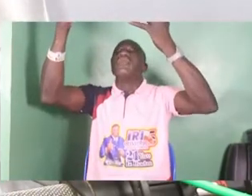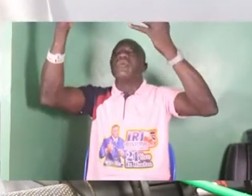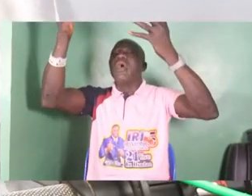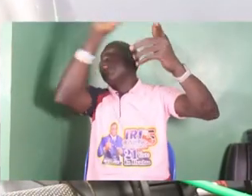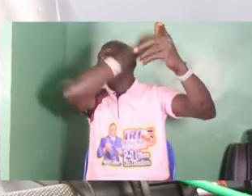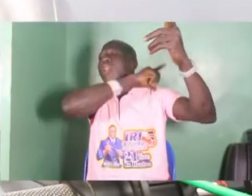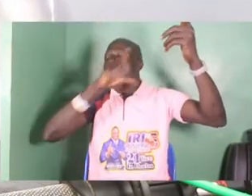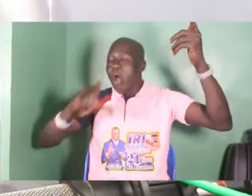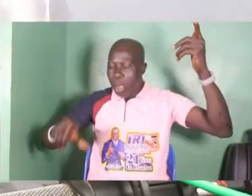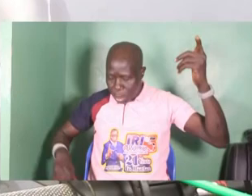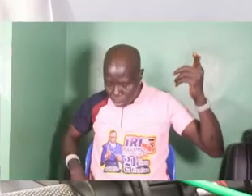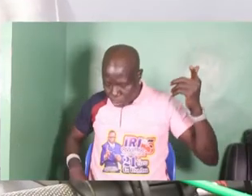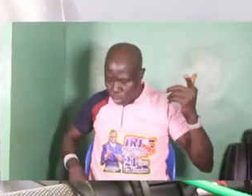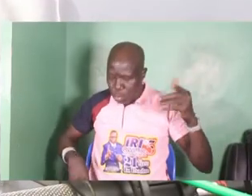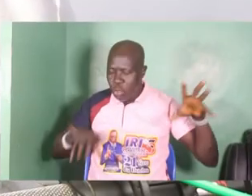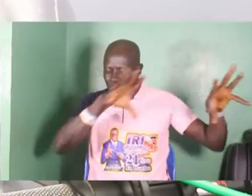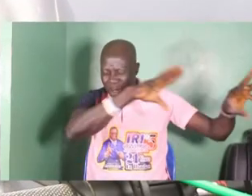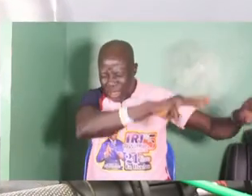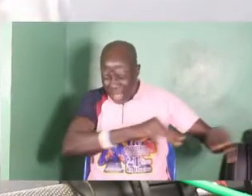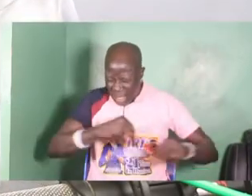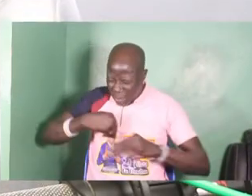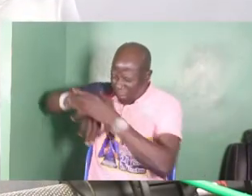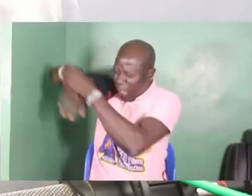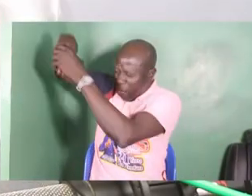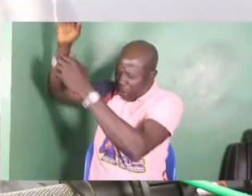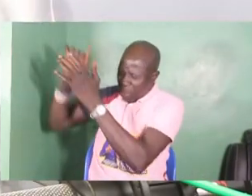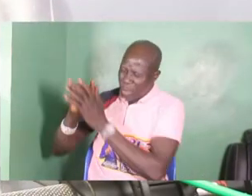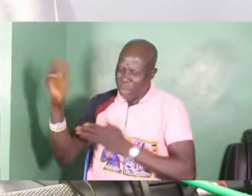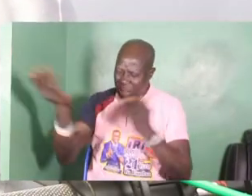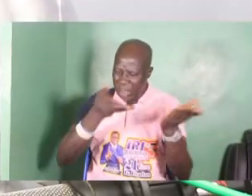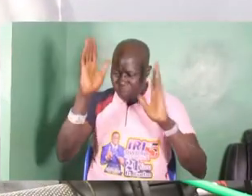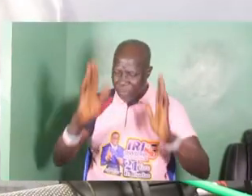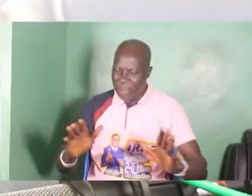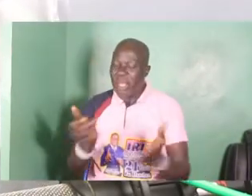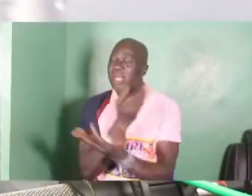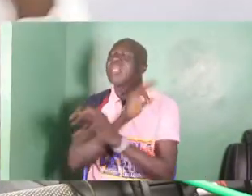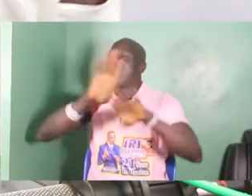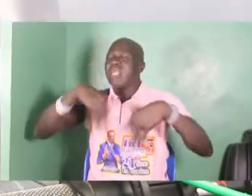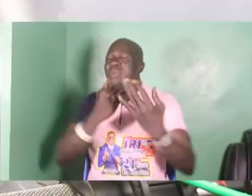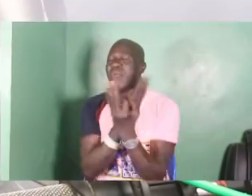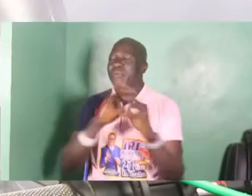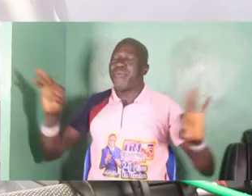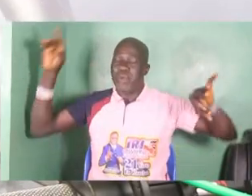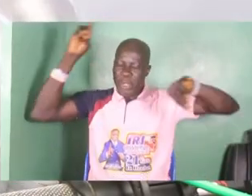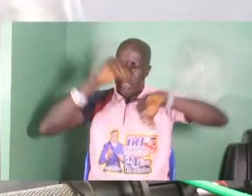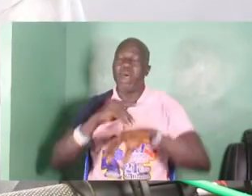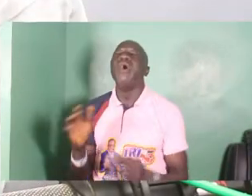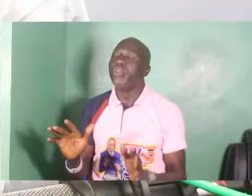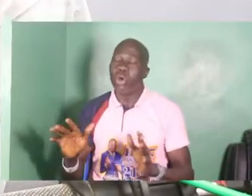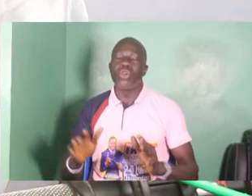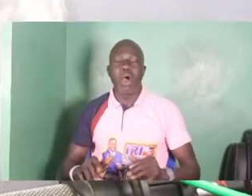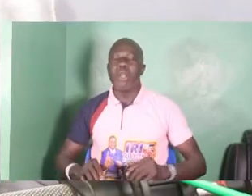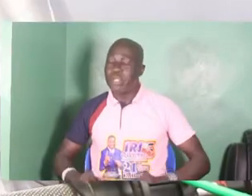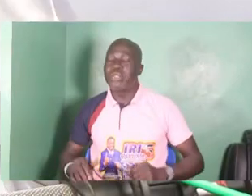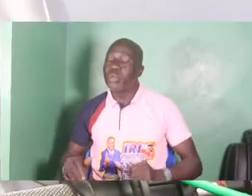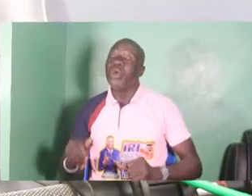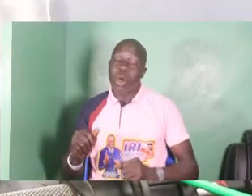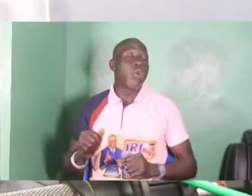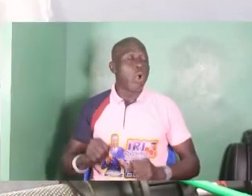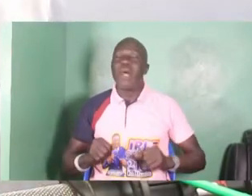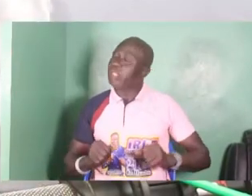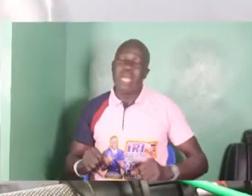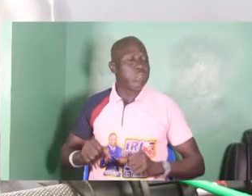shall. Olúwa. Lord. Mú mi kú òògùn ẹrú. Bring me out of slavery. Sọ mí dòmìnira. Give me freedom. Oyè àdúrà. Olúwa